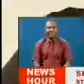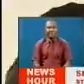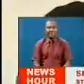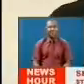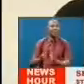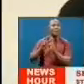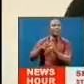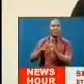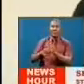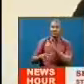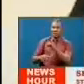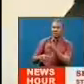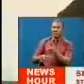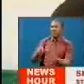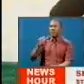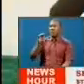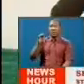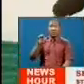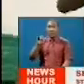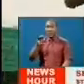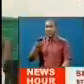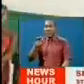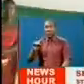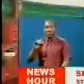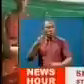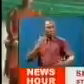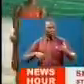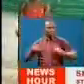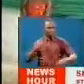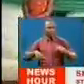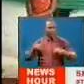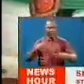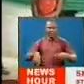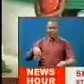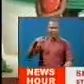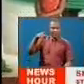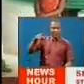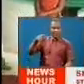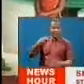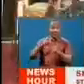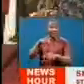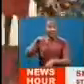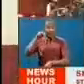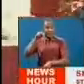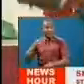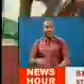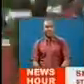Then, Igbo drama. May the best man win. Igbo won. As spoken.